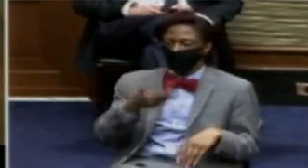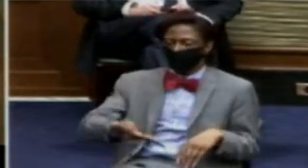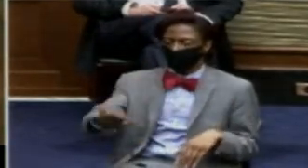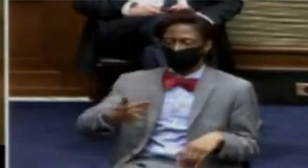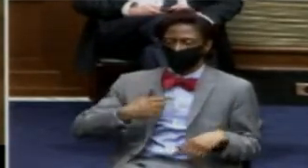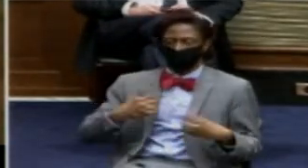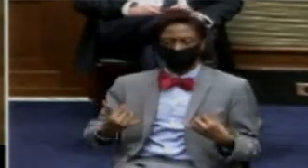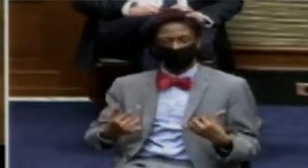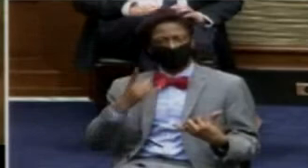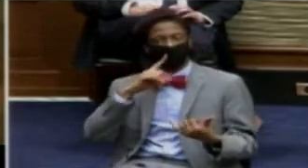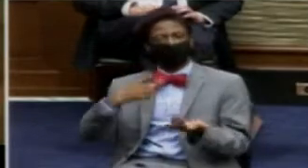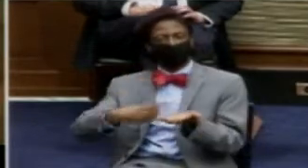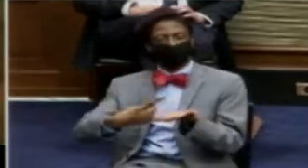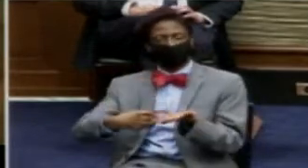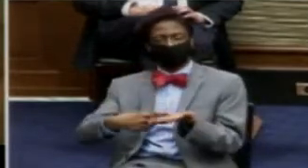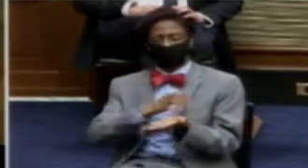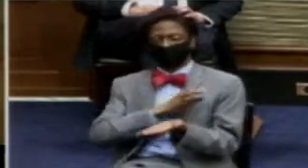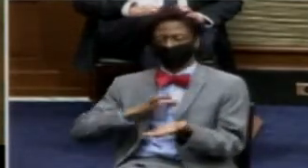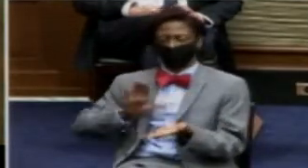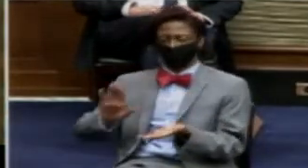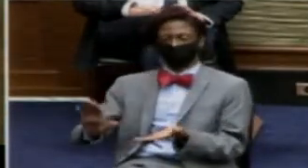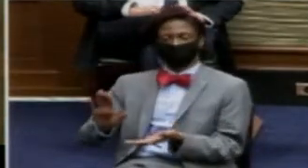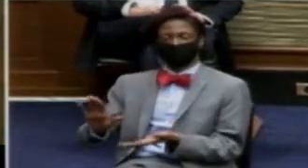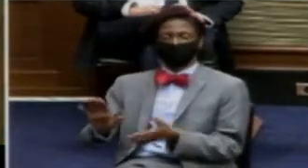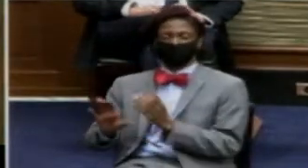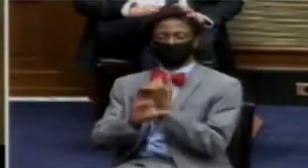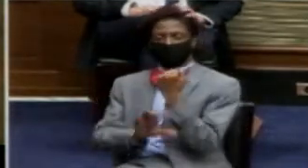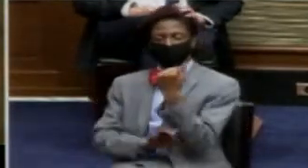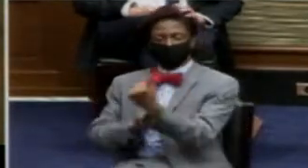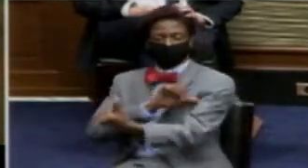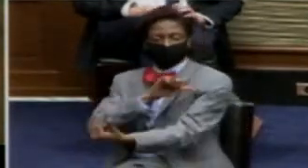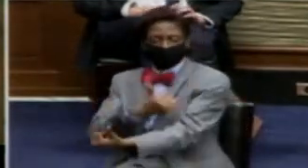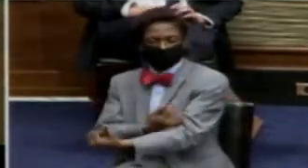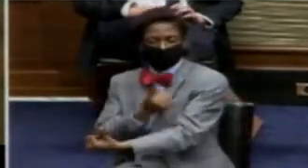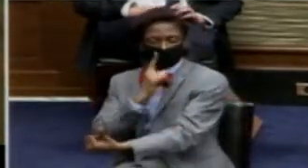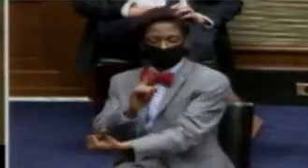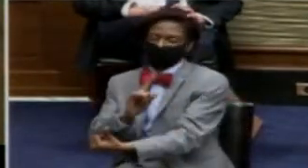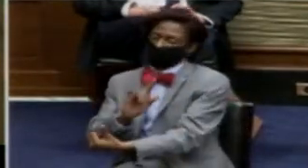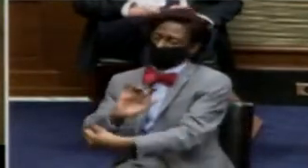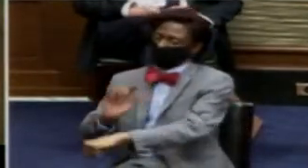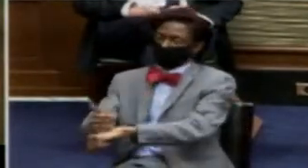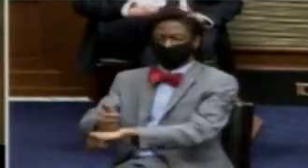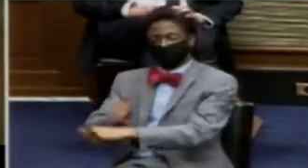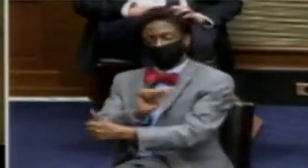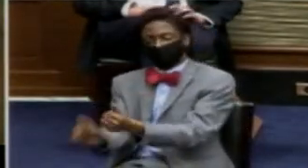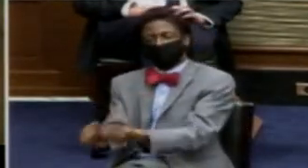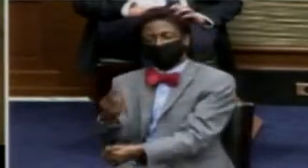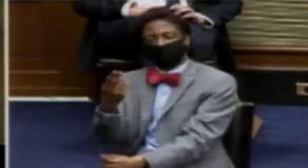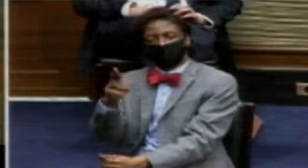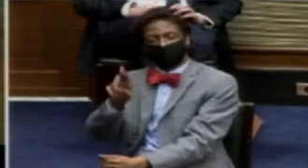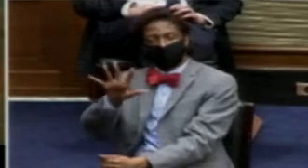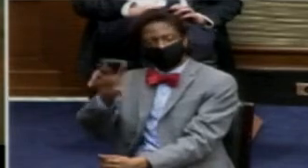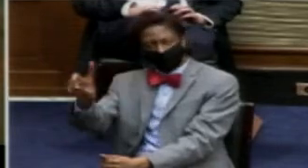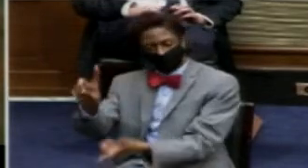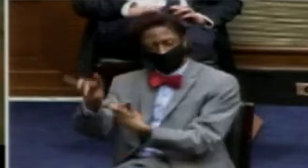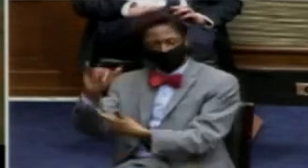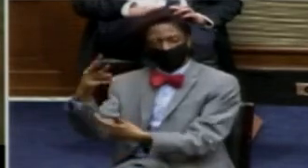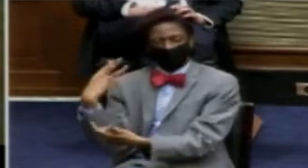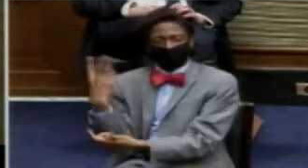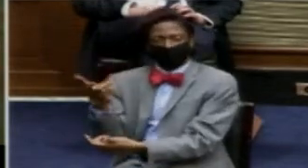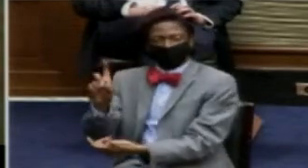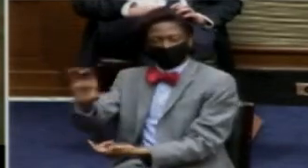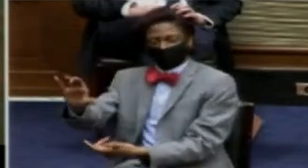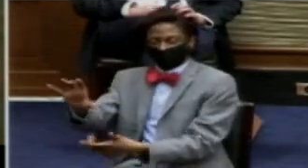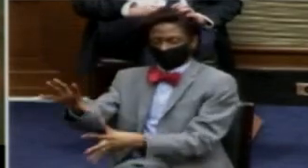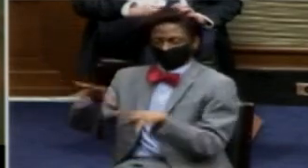to discuss Congress's constitutional authority to enact H.R. 51, the Washington, D.C. Admission Act.